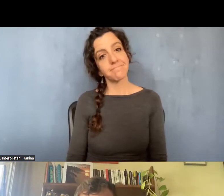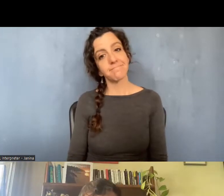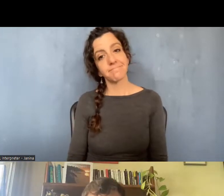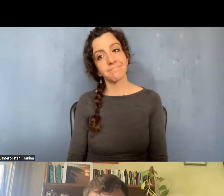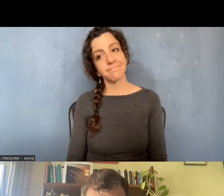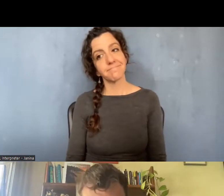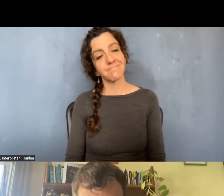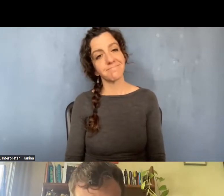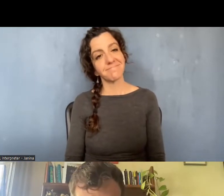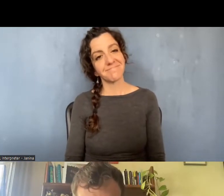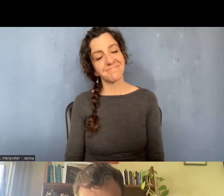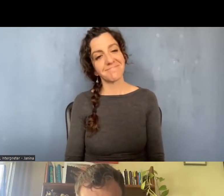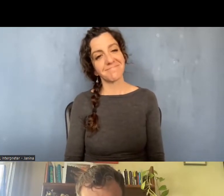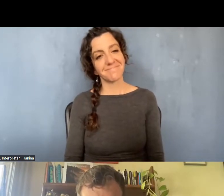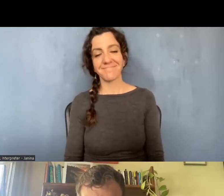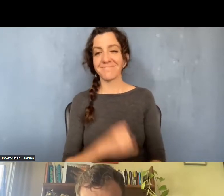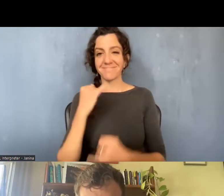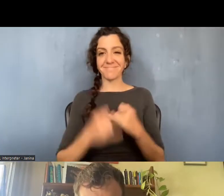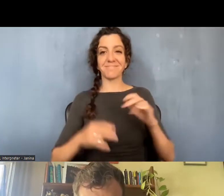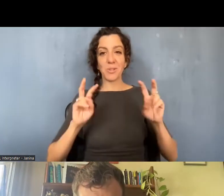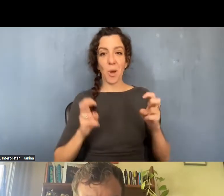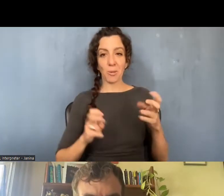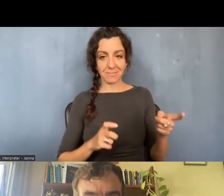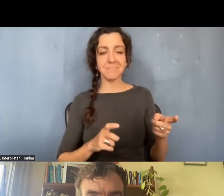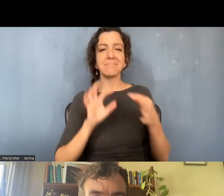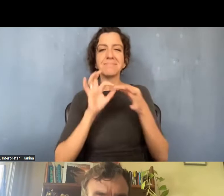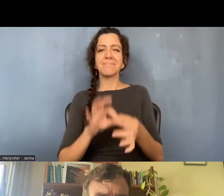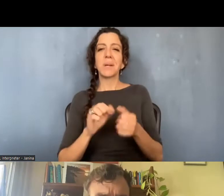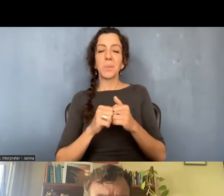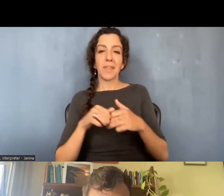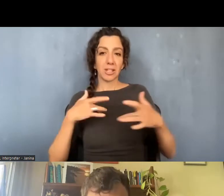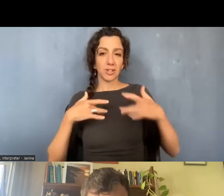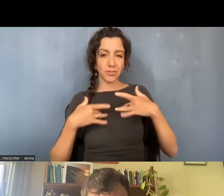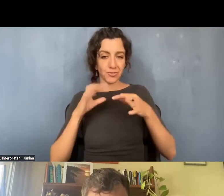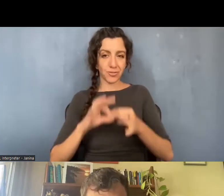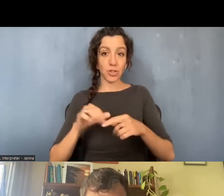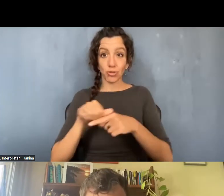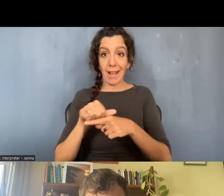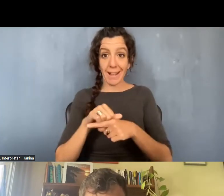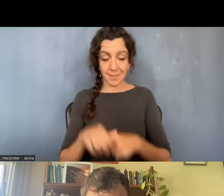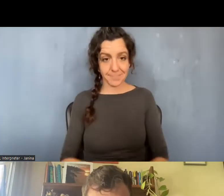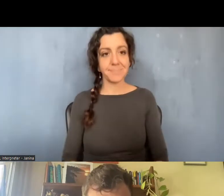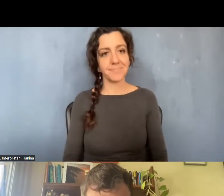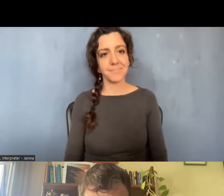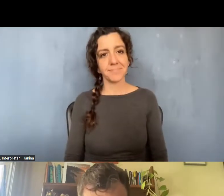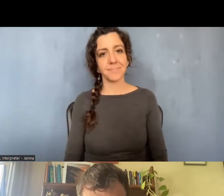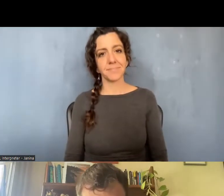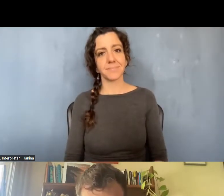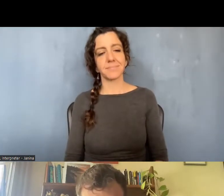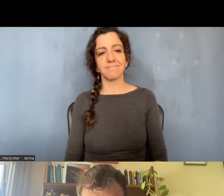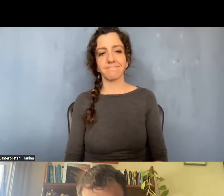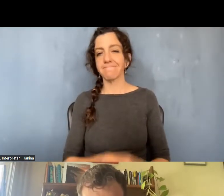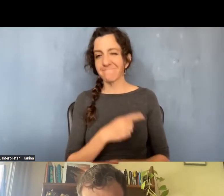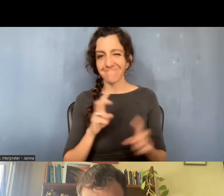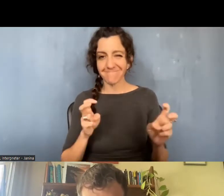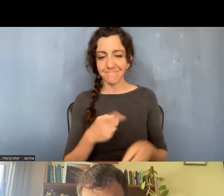And finally, there's this quote that speaks to training concerns. Quote, "I want to speak to the tremendous